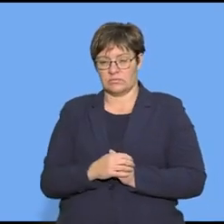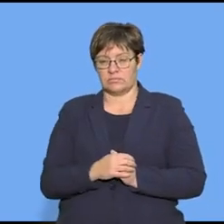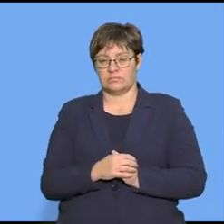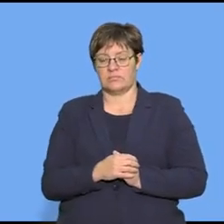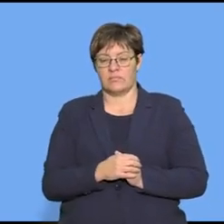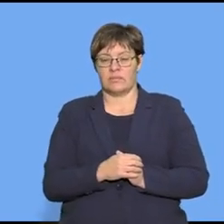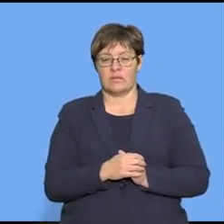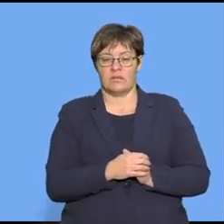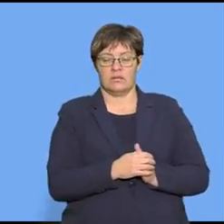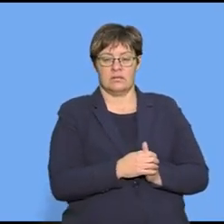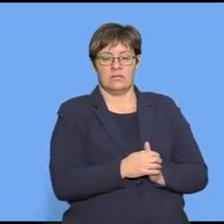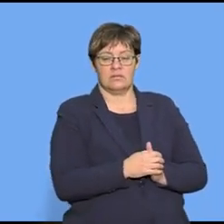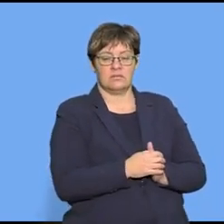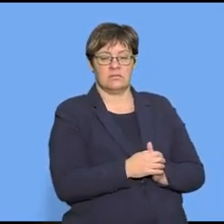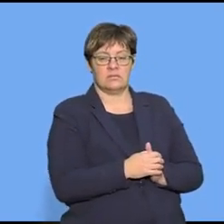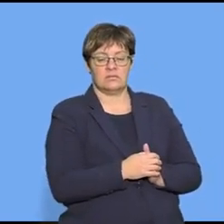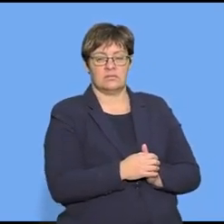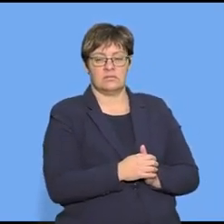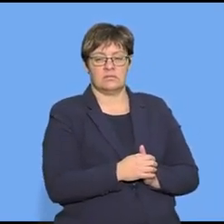then our